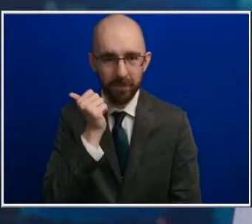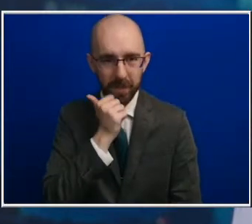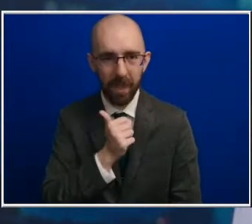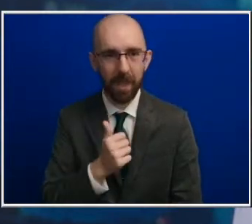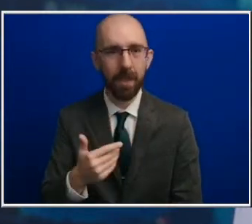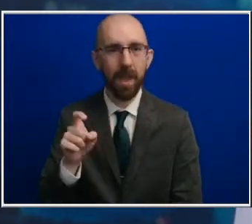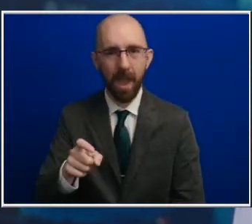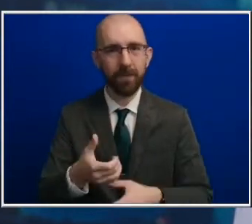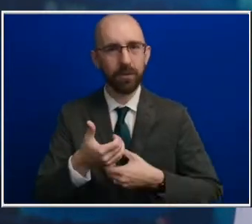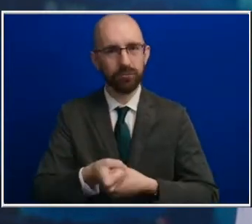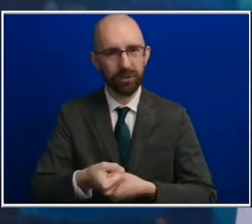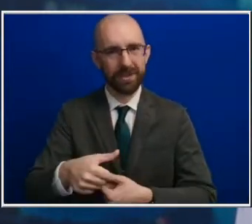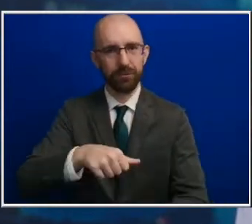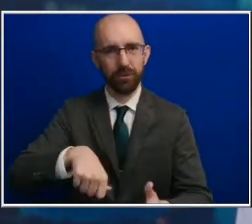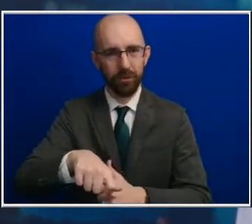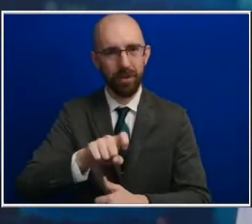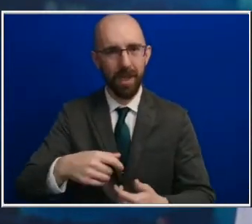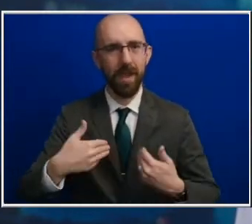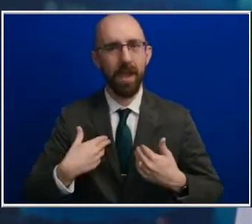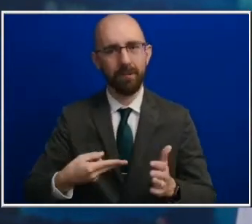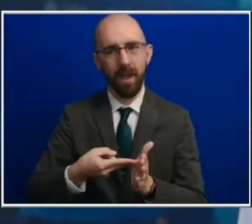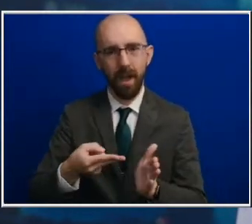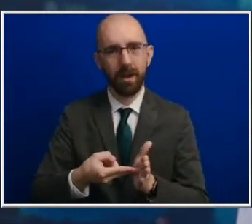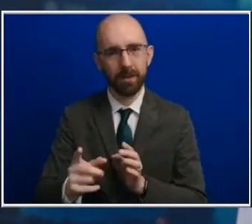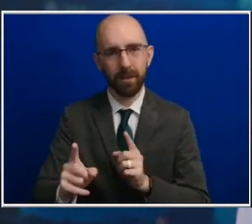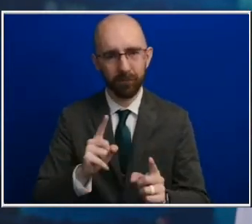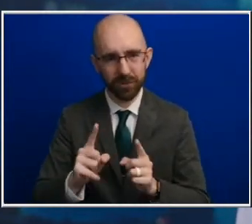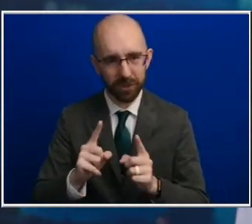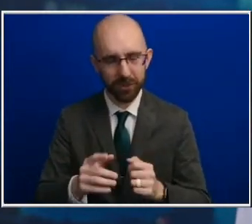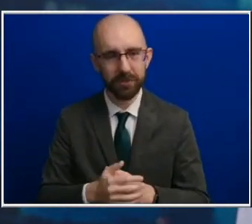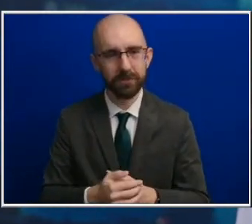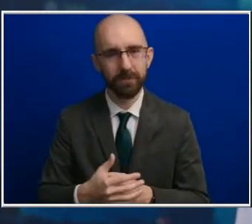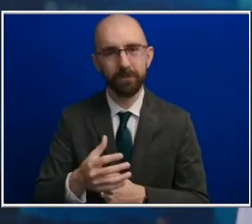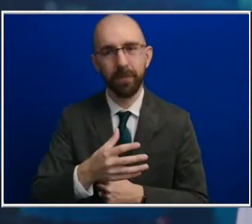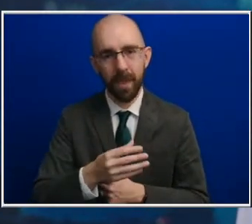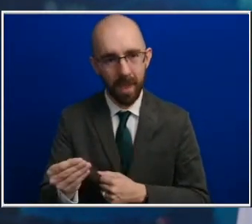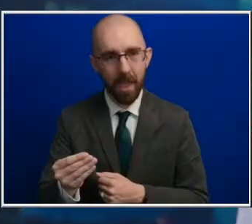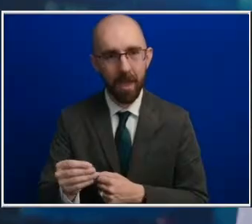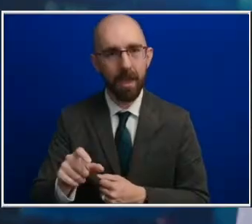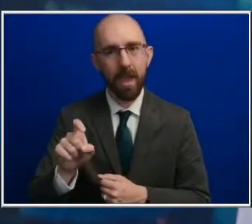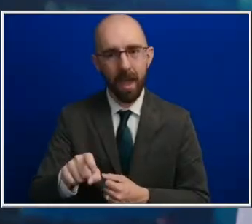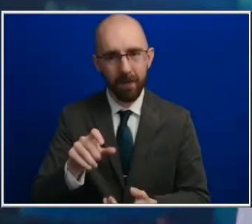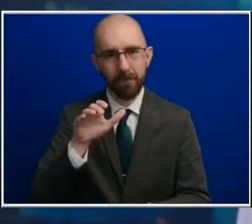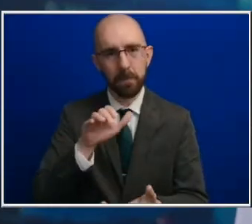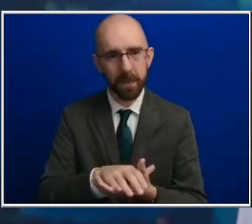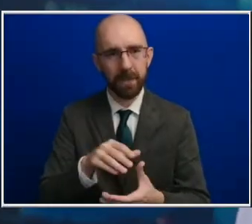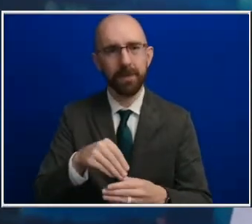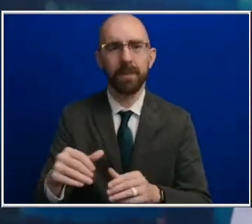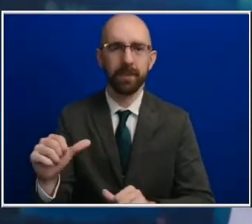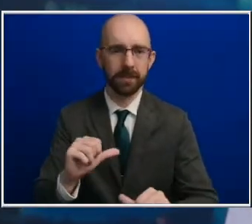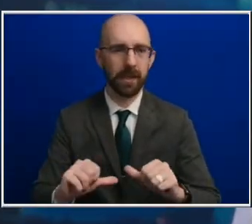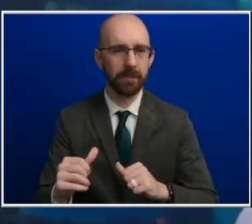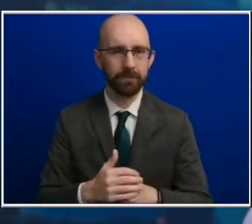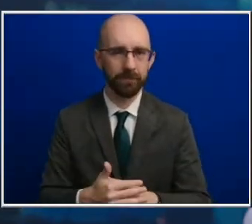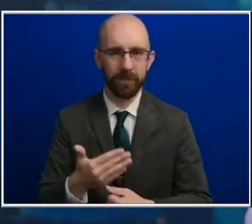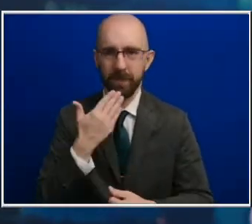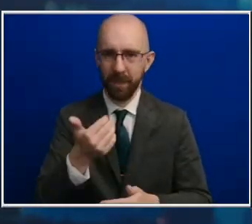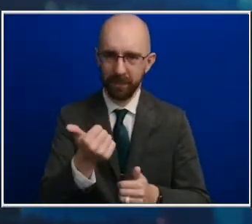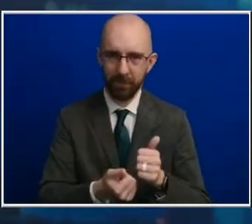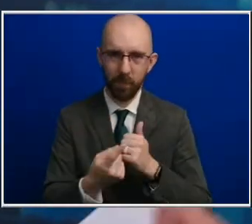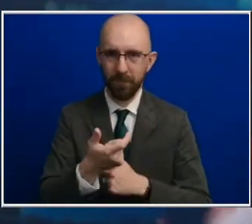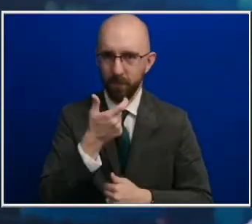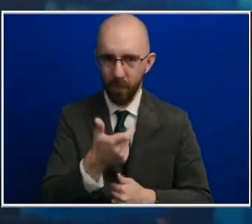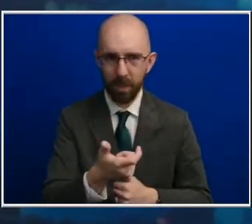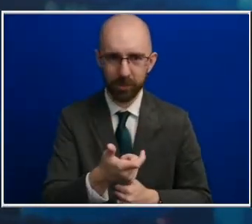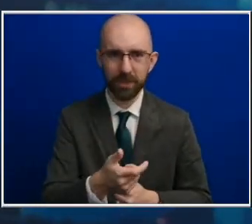other, we have to have honest conversations, and we have to believe in the science. Thanks everyone for watching,